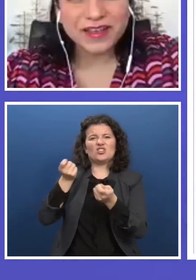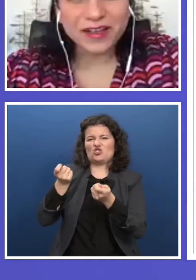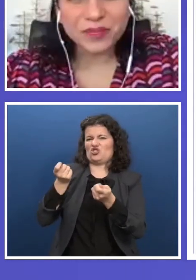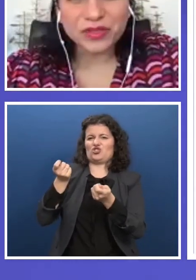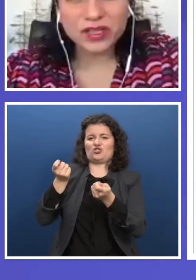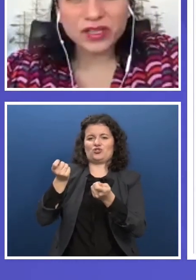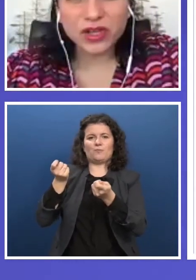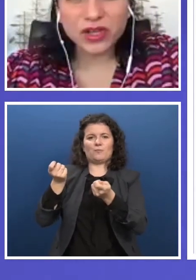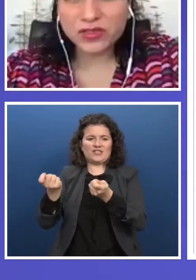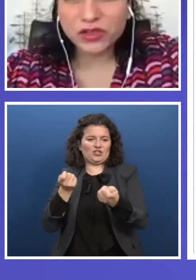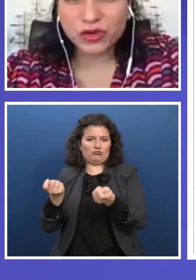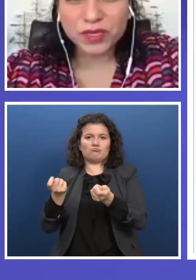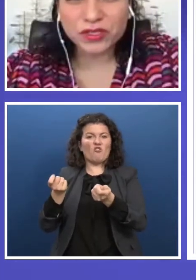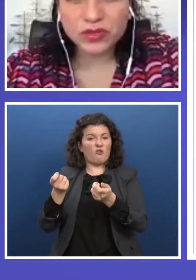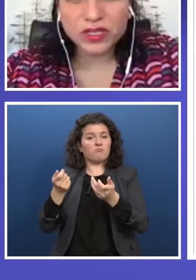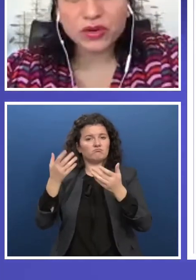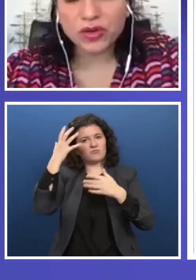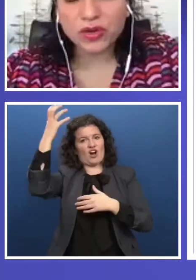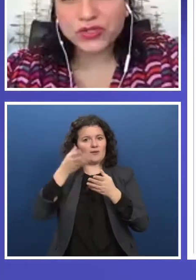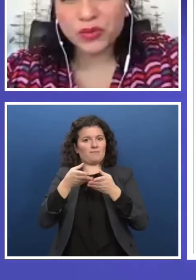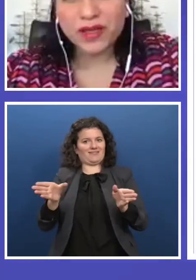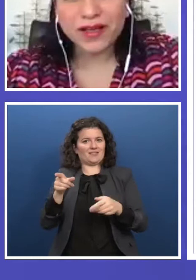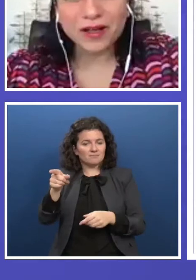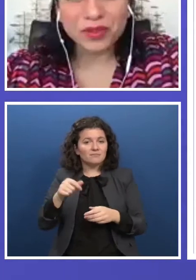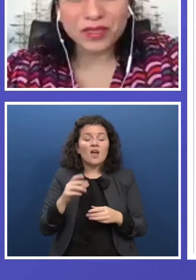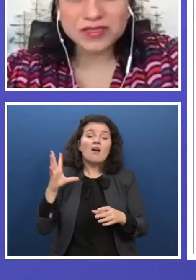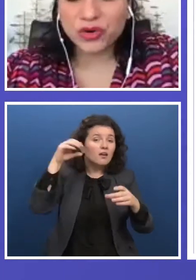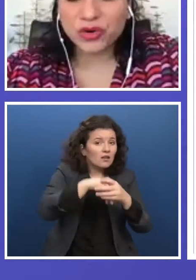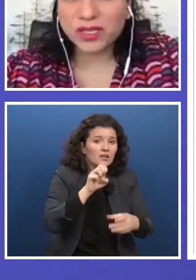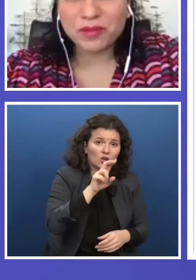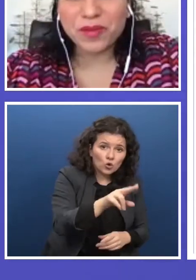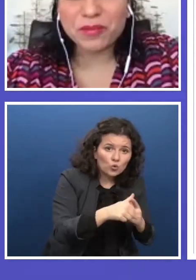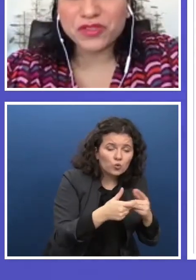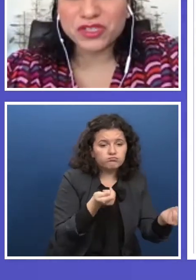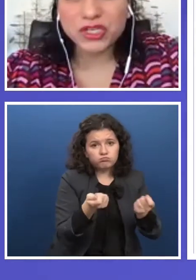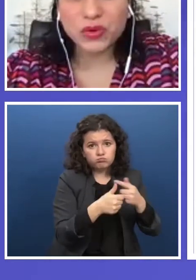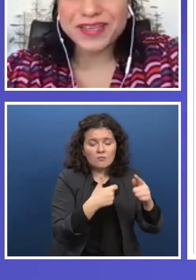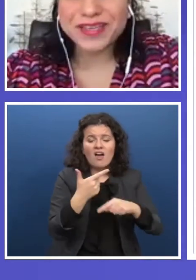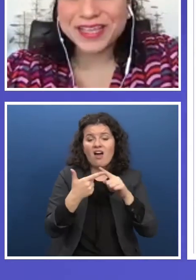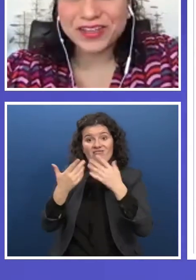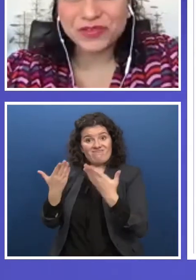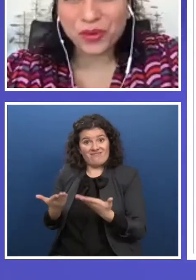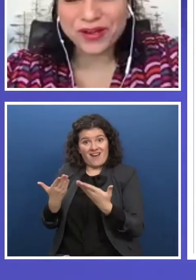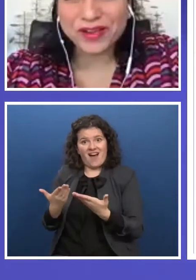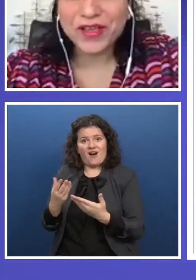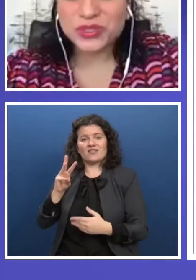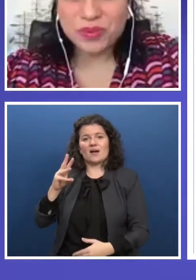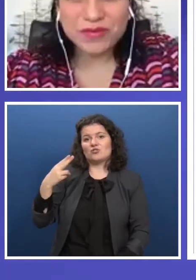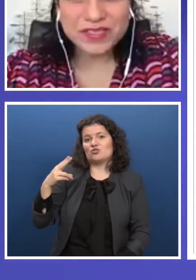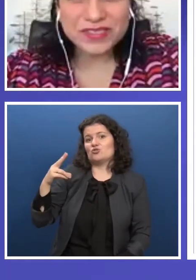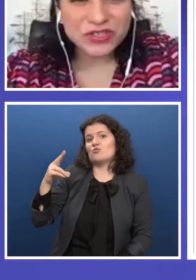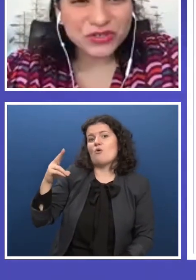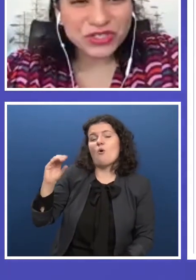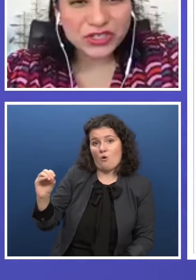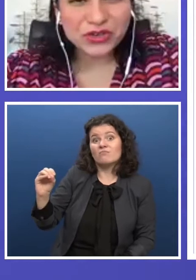navigated not only in the European Union, but also is currently a member of the WHO Executive Board. So